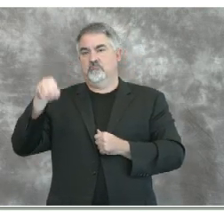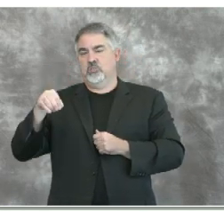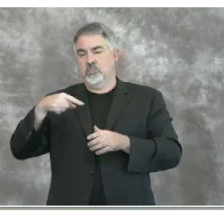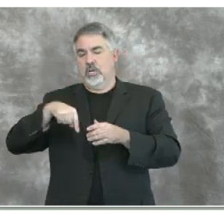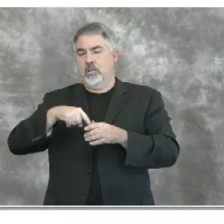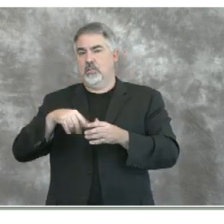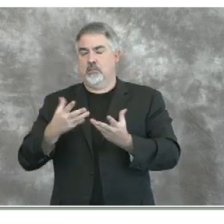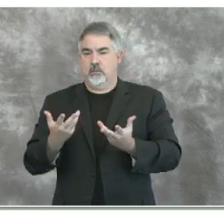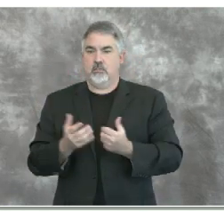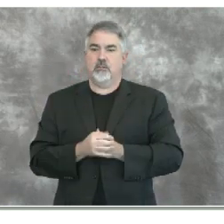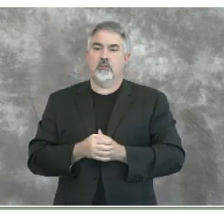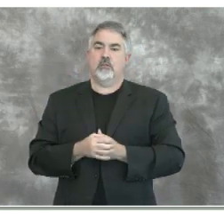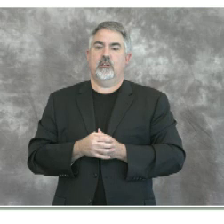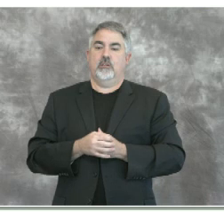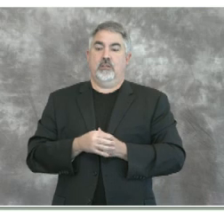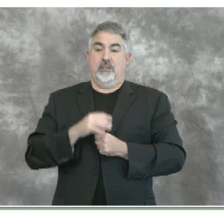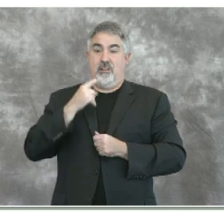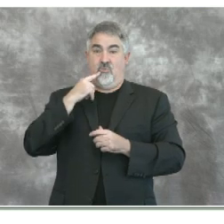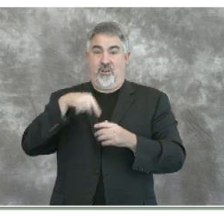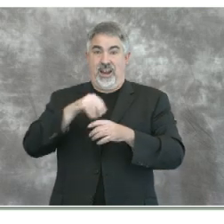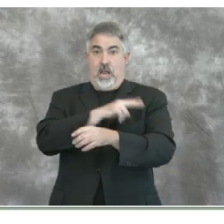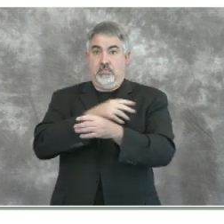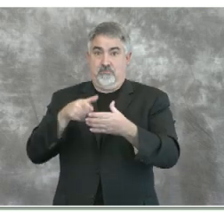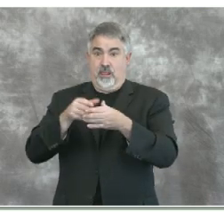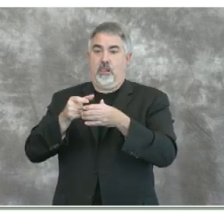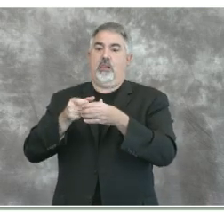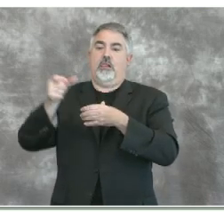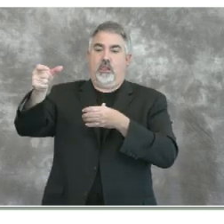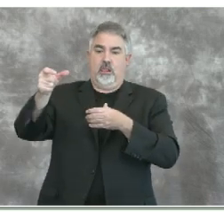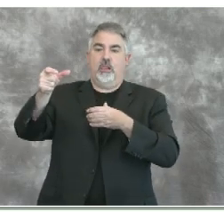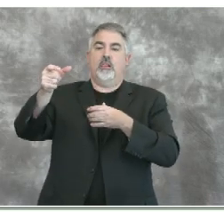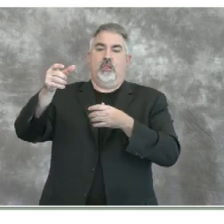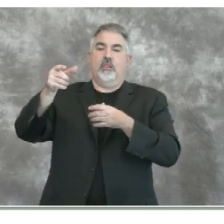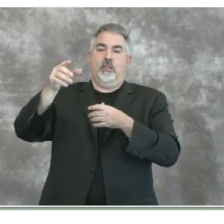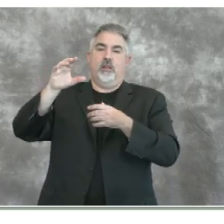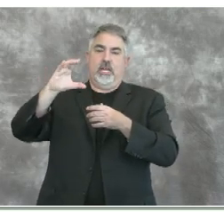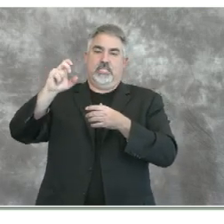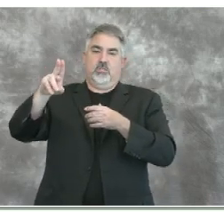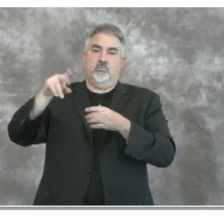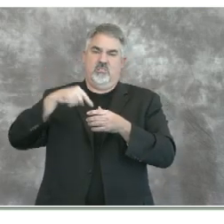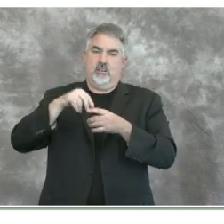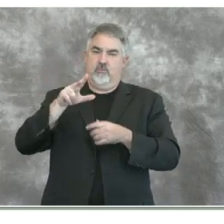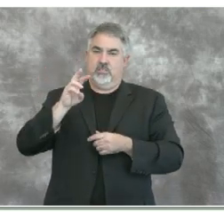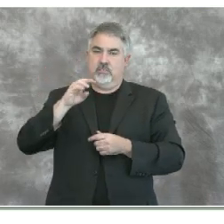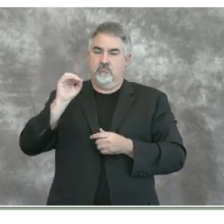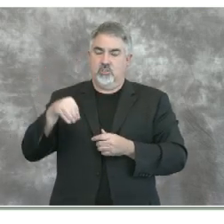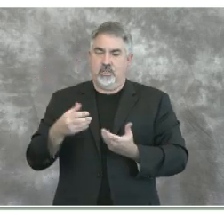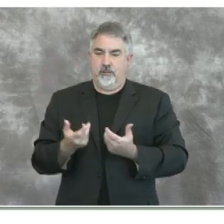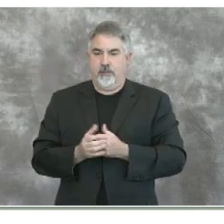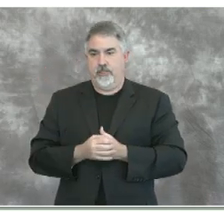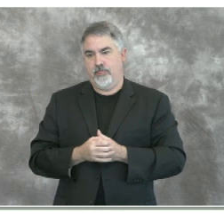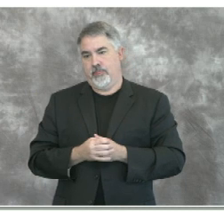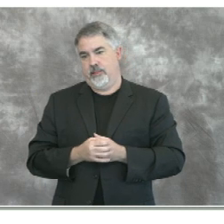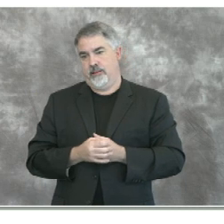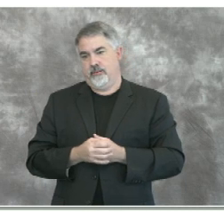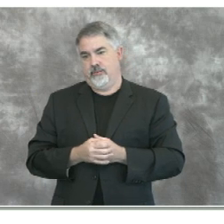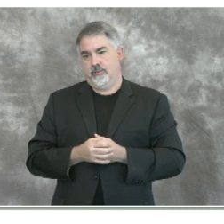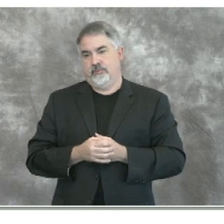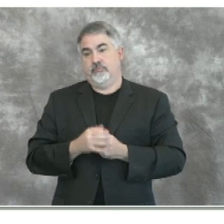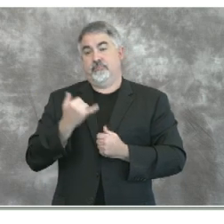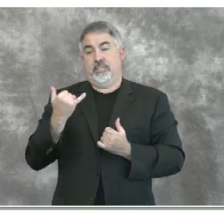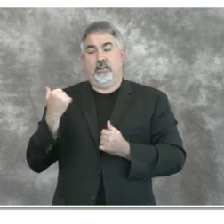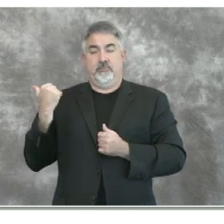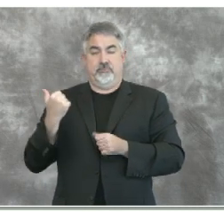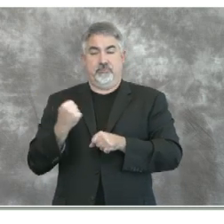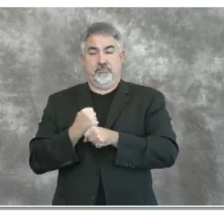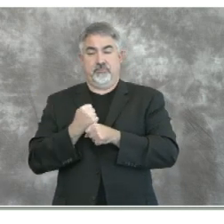number of those hospitalized. Lastly, the 45 deaths represent 2.6% of the total number of cases. All but